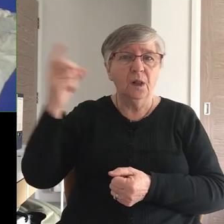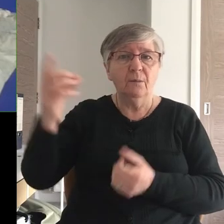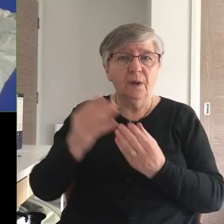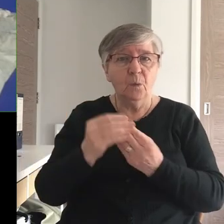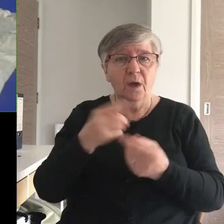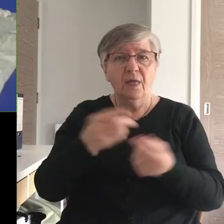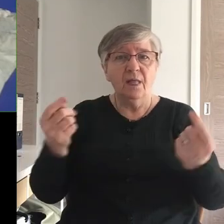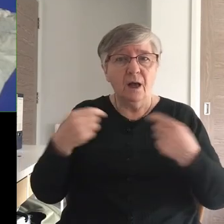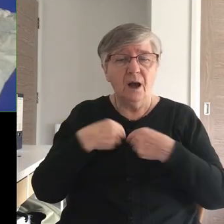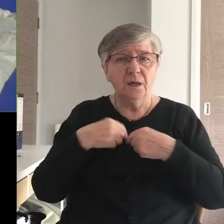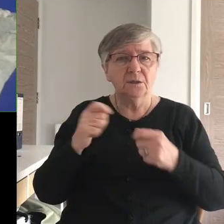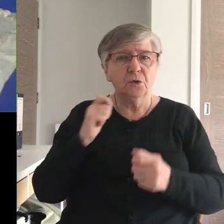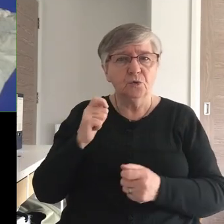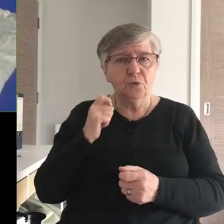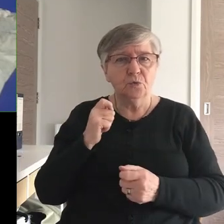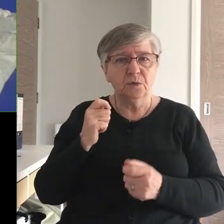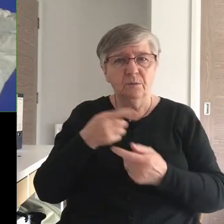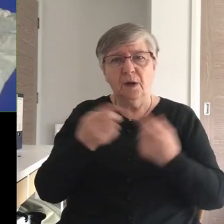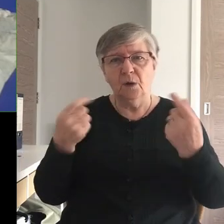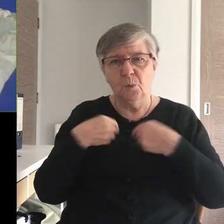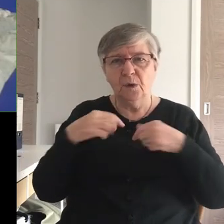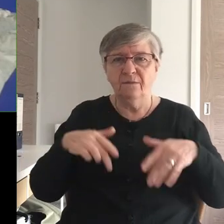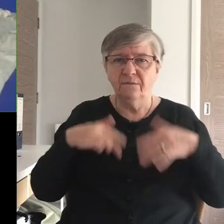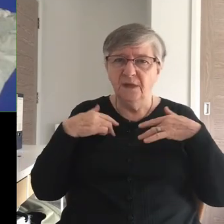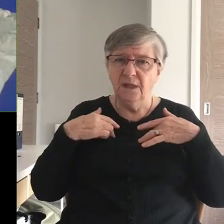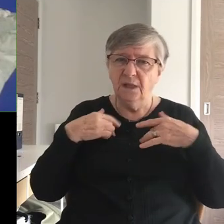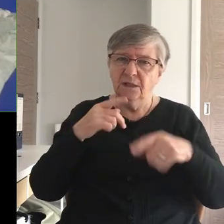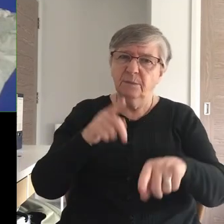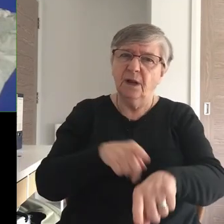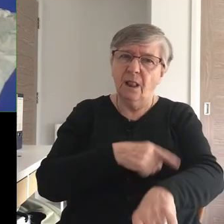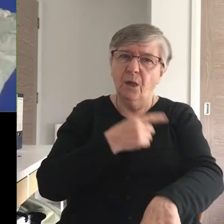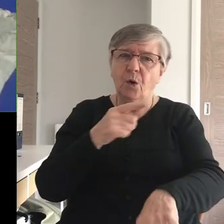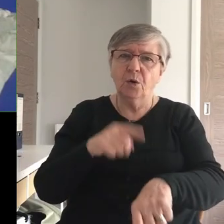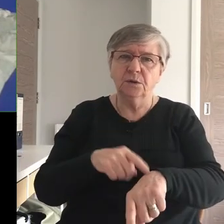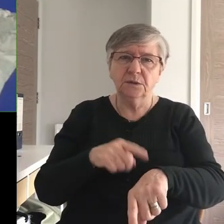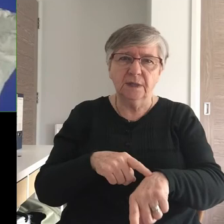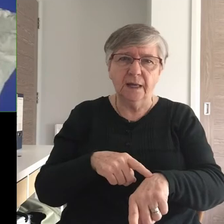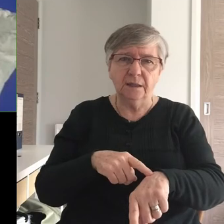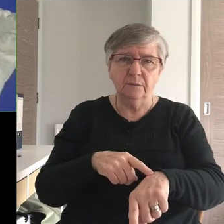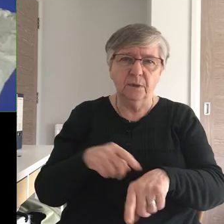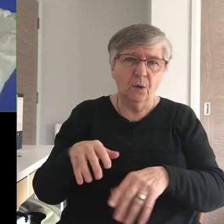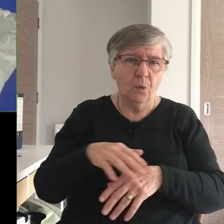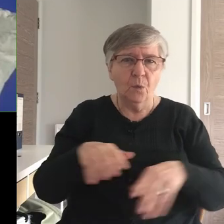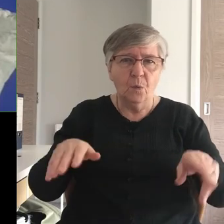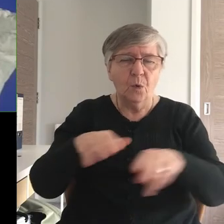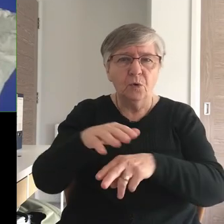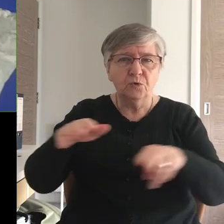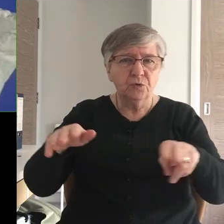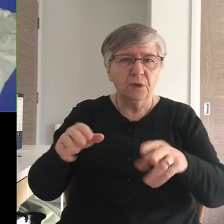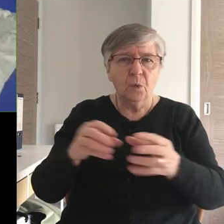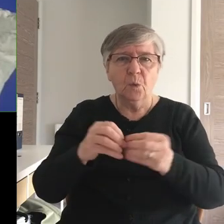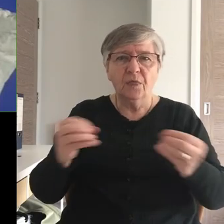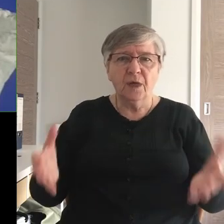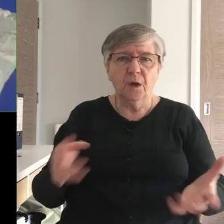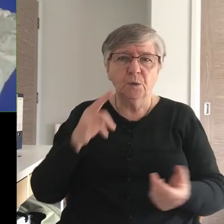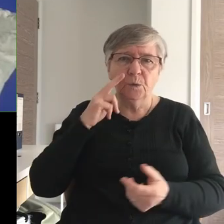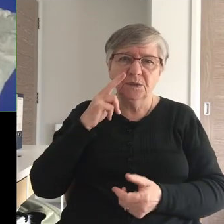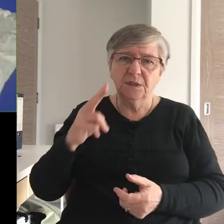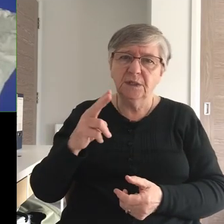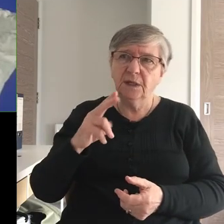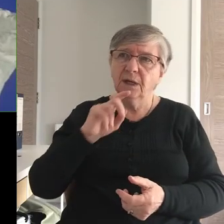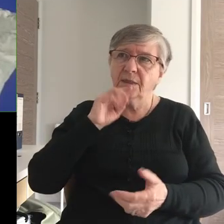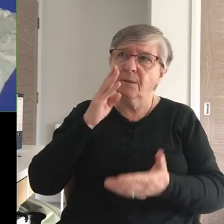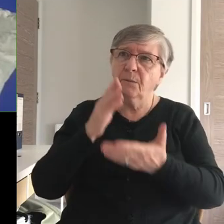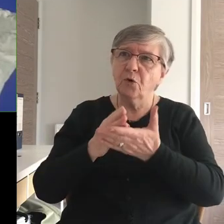for us it has been a very long day, a long wandering in a desert without seeing the